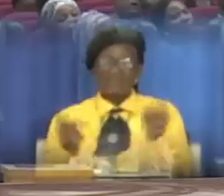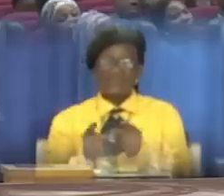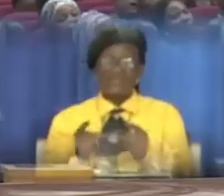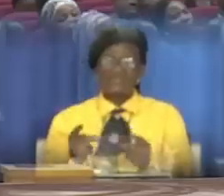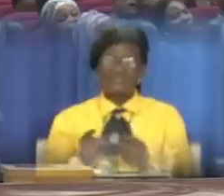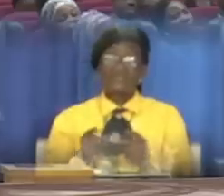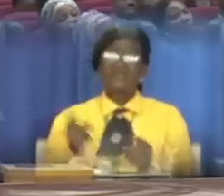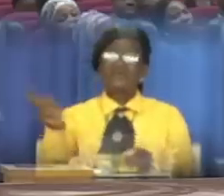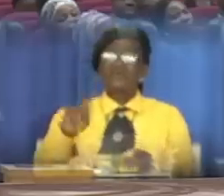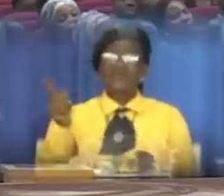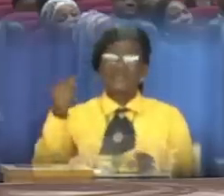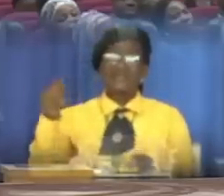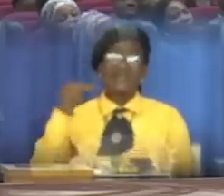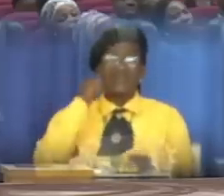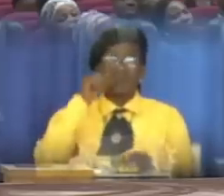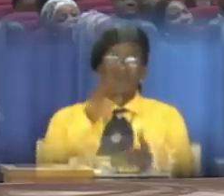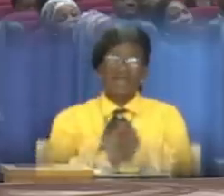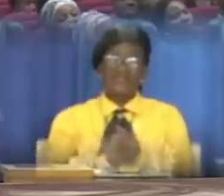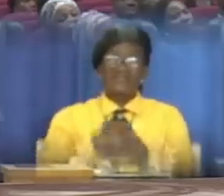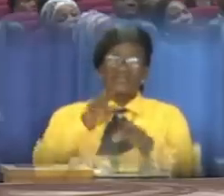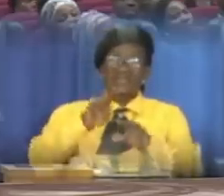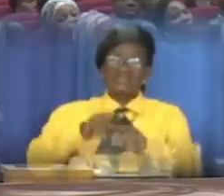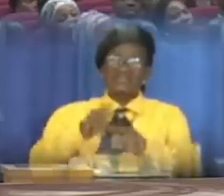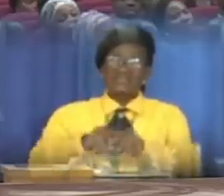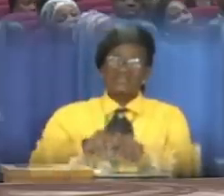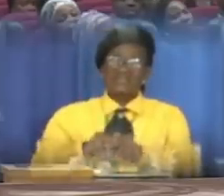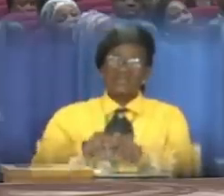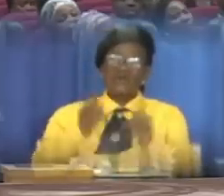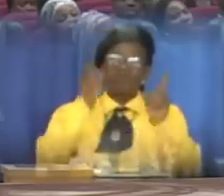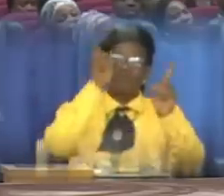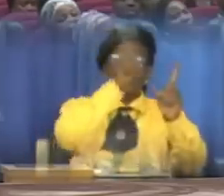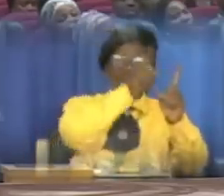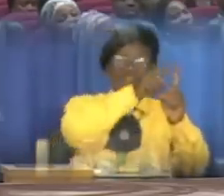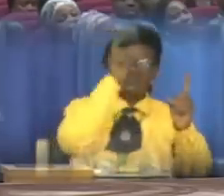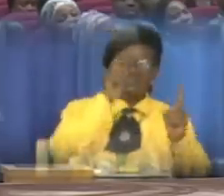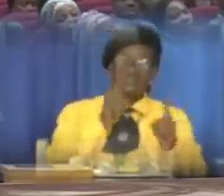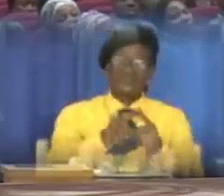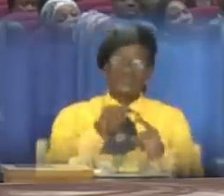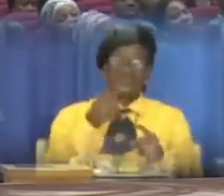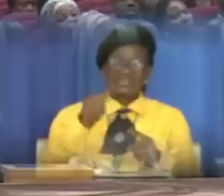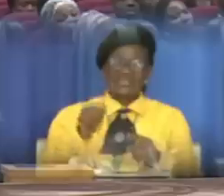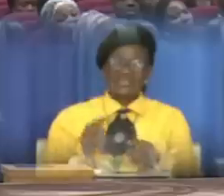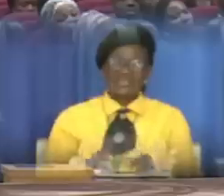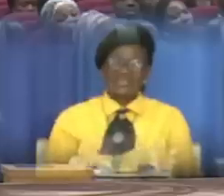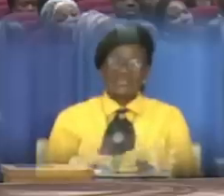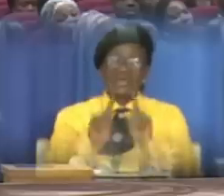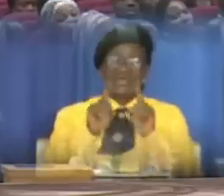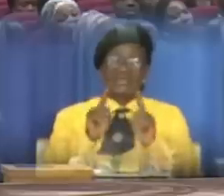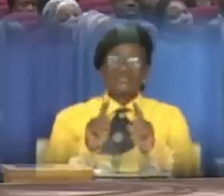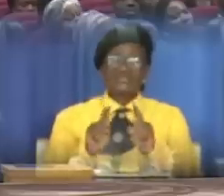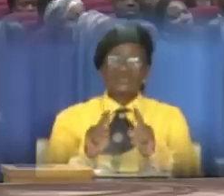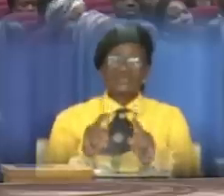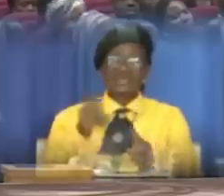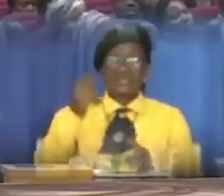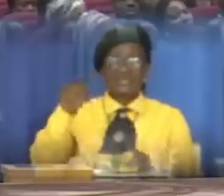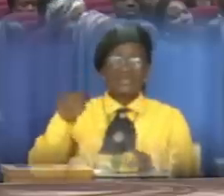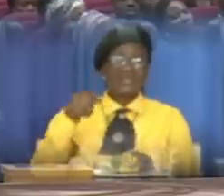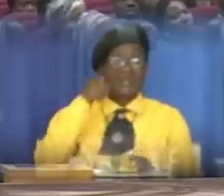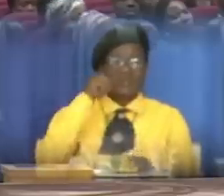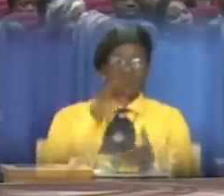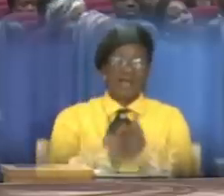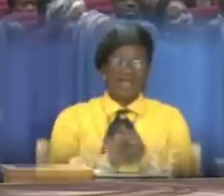pointed in the direction the wife went, and signal back to